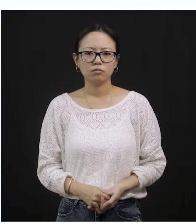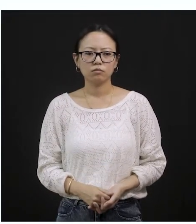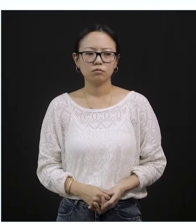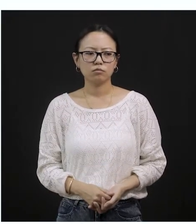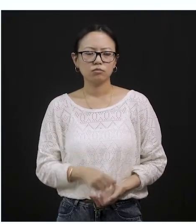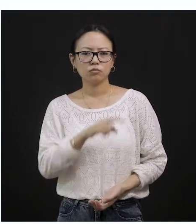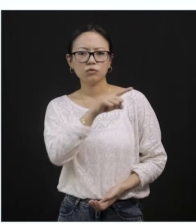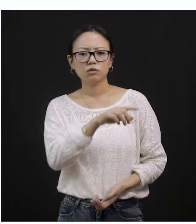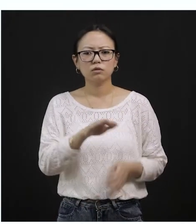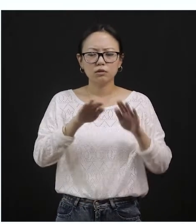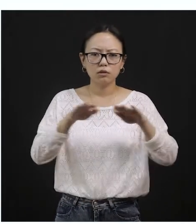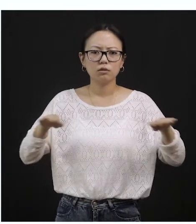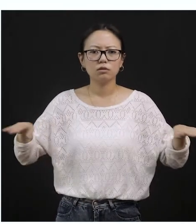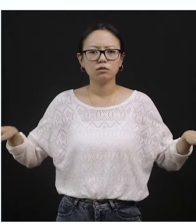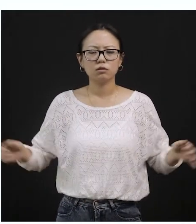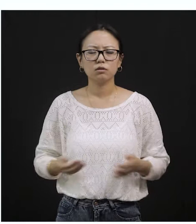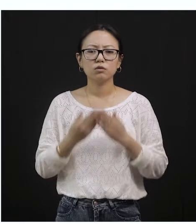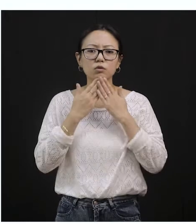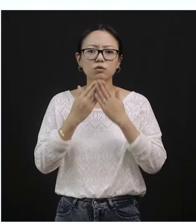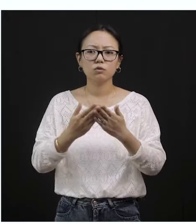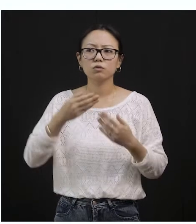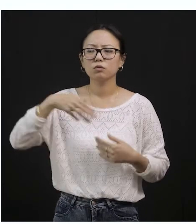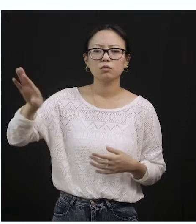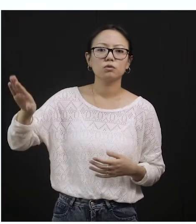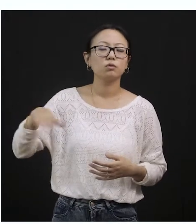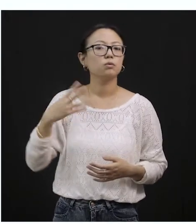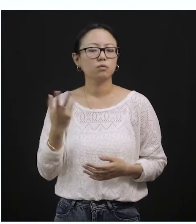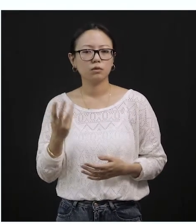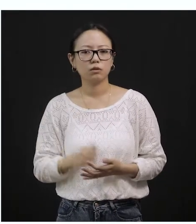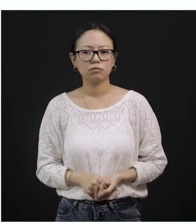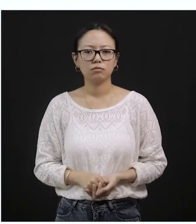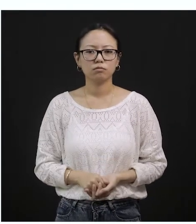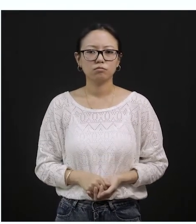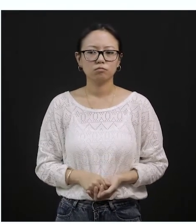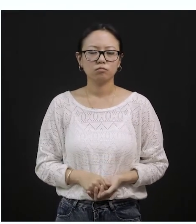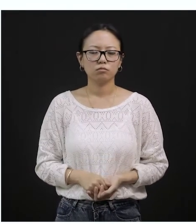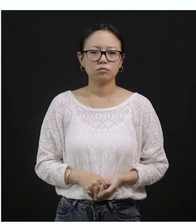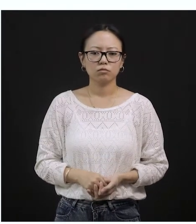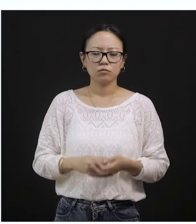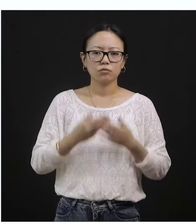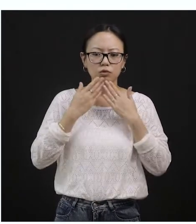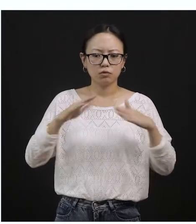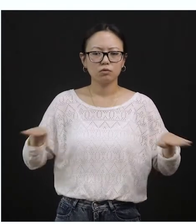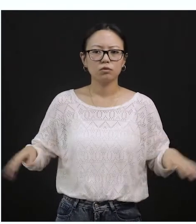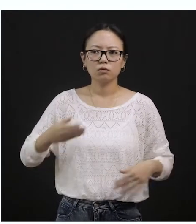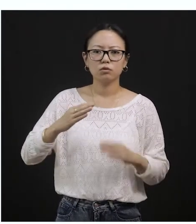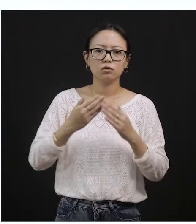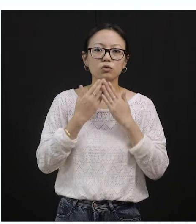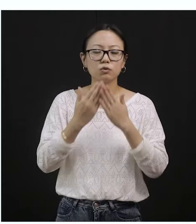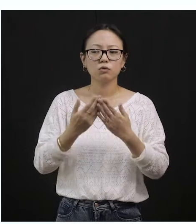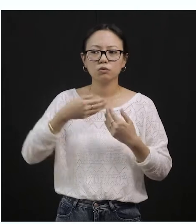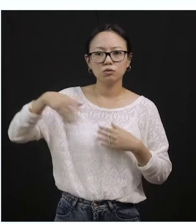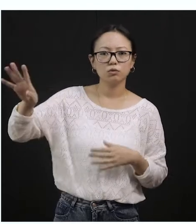students, why do they go to school? They go to school for learning. They go to school for learning. So now my